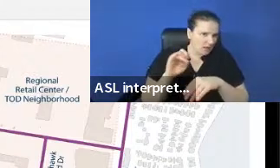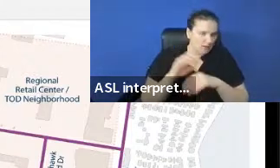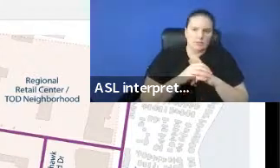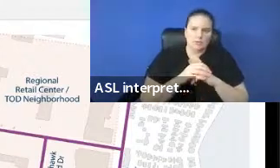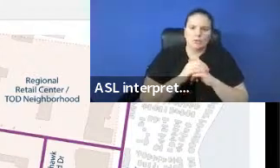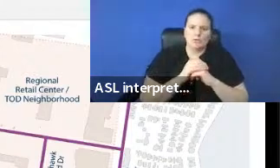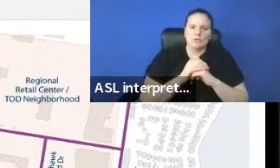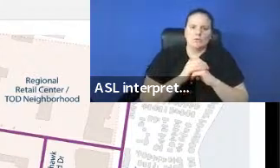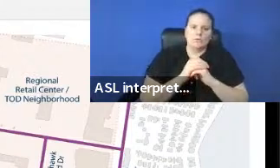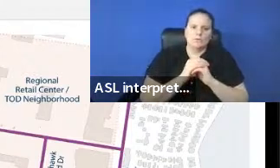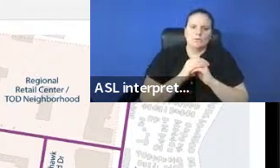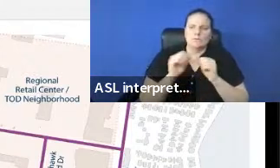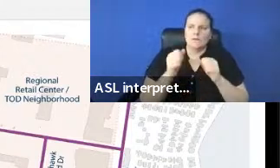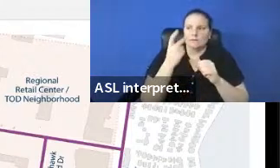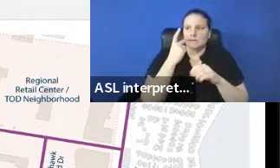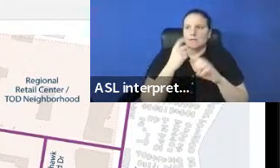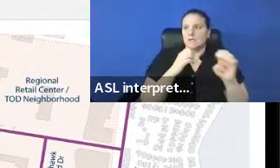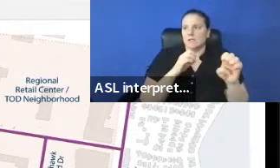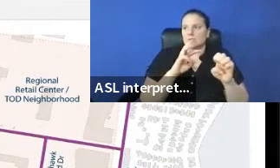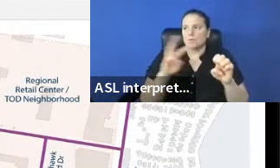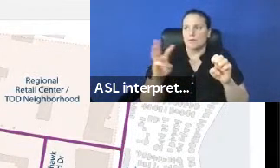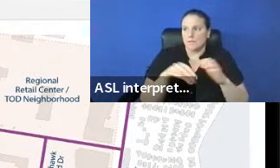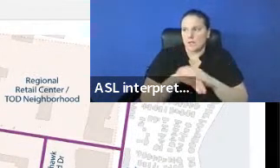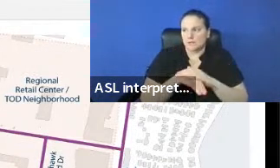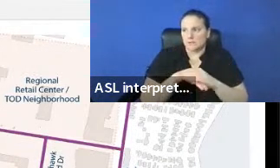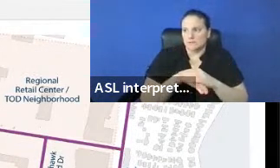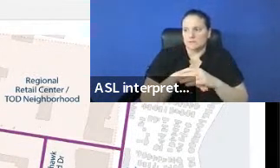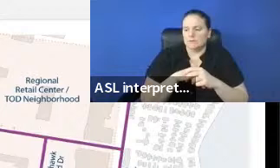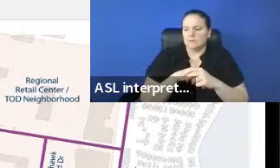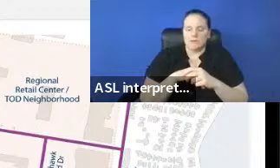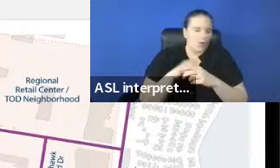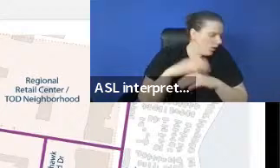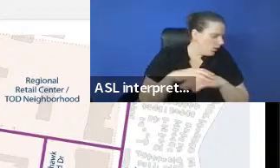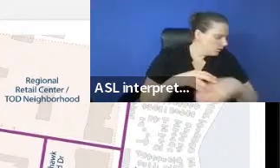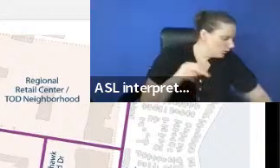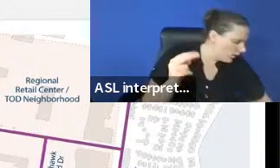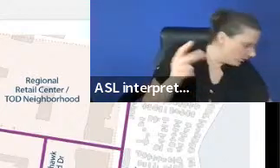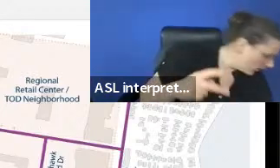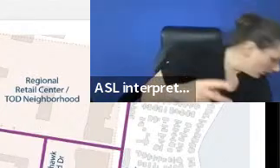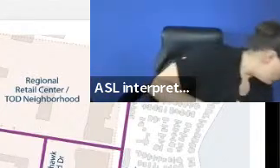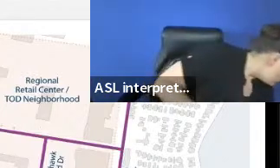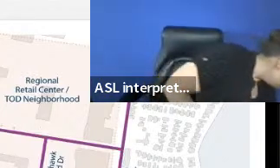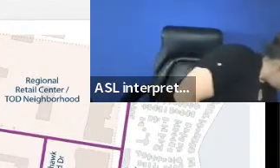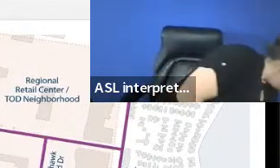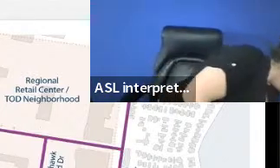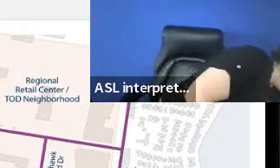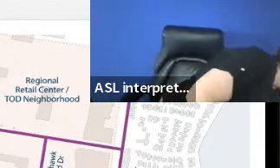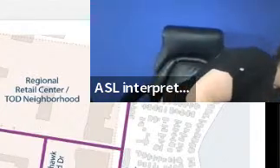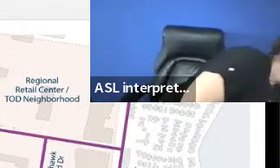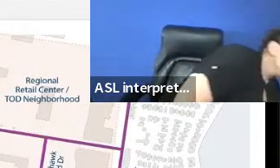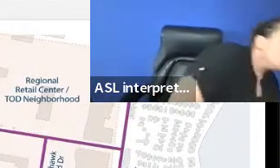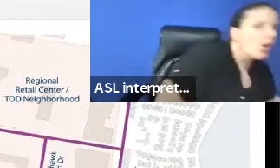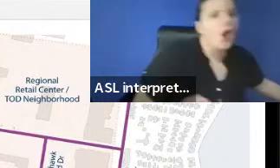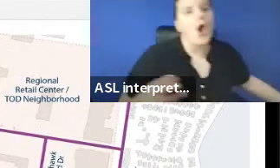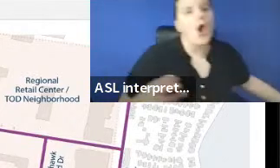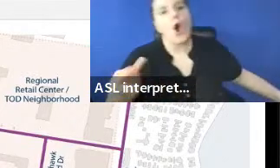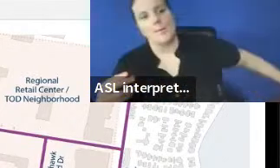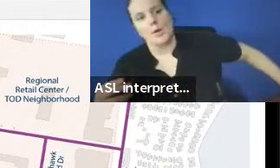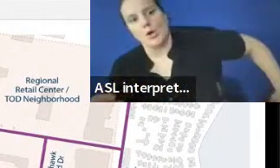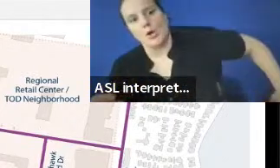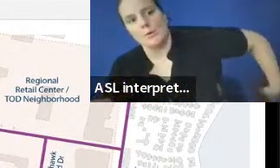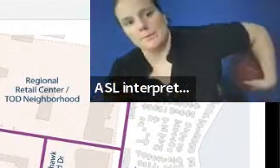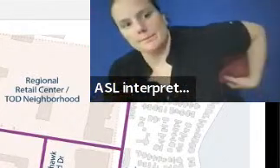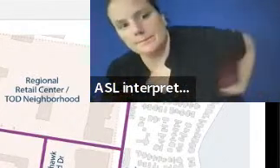the east-west access along the North Portland Harbor. Then there's kind of a